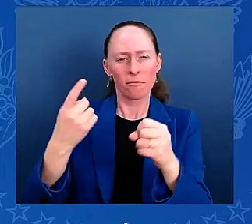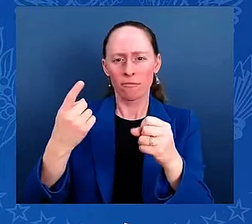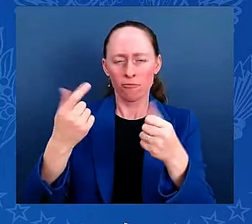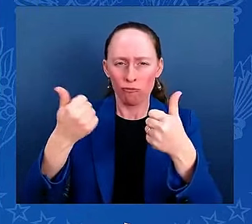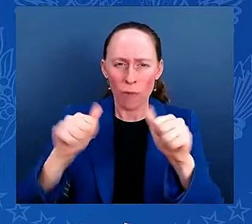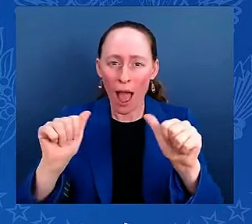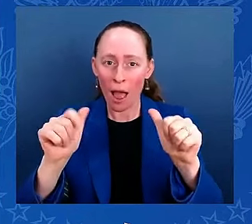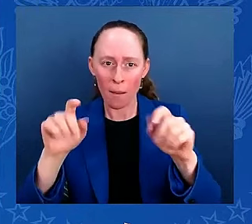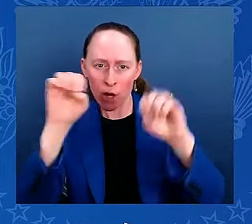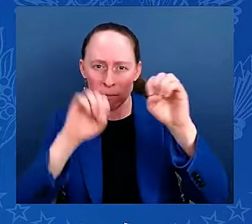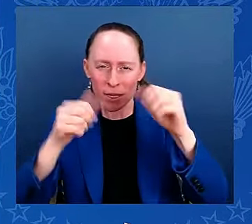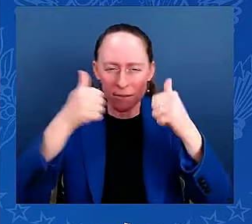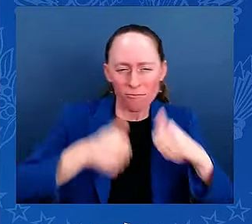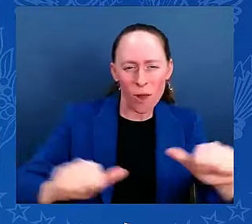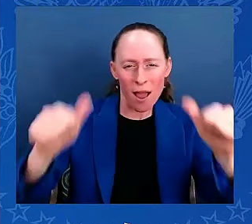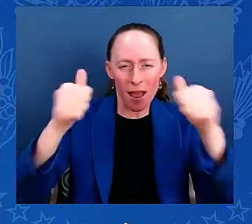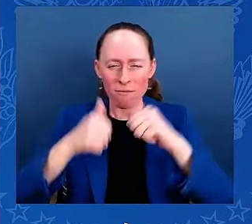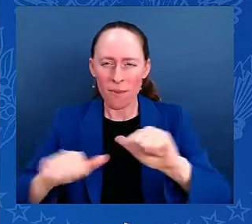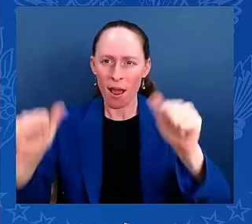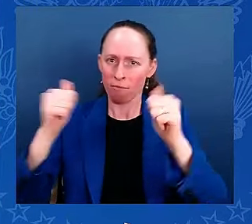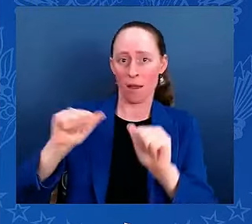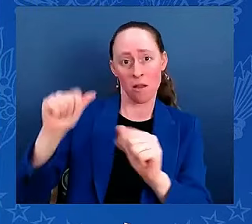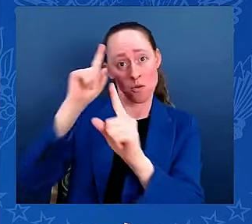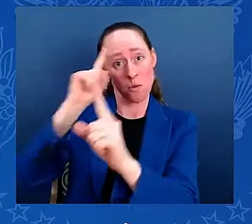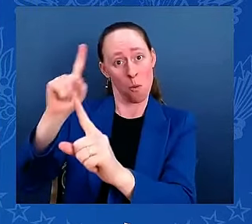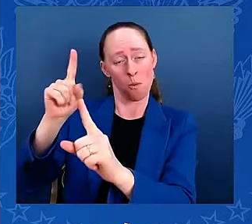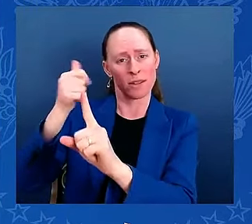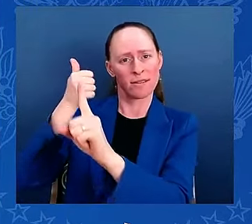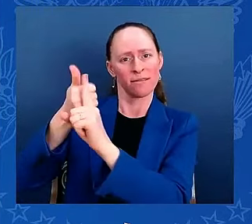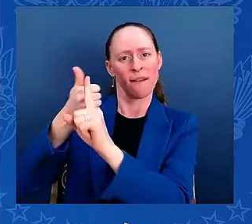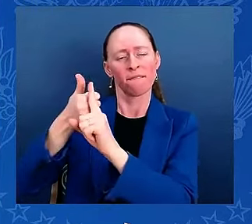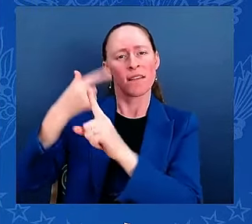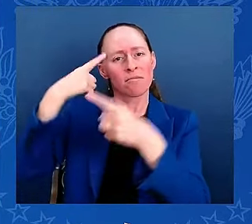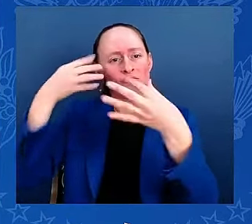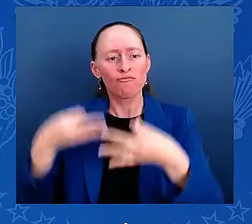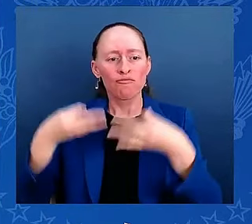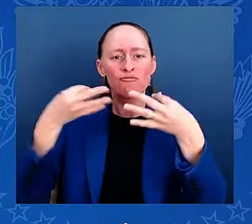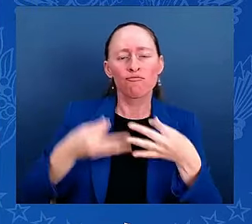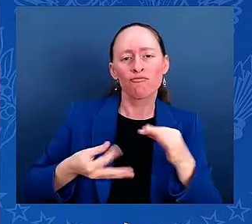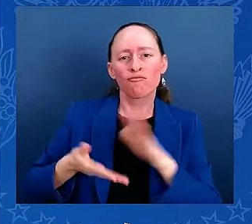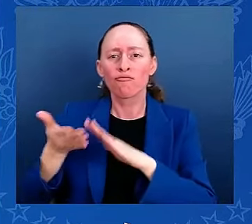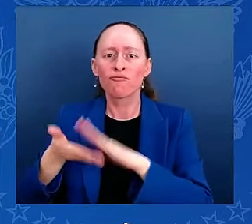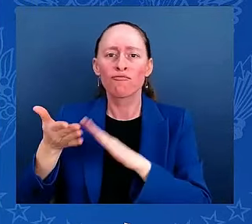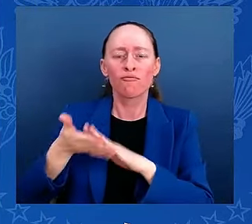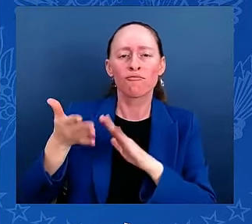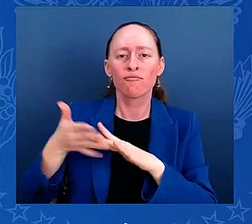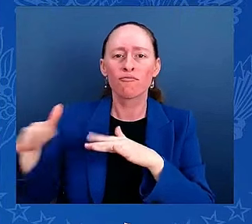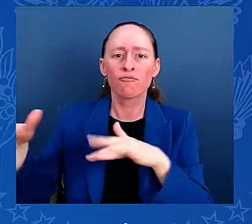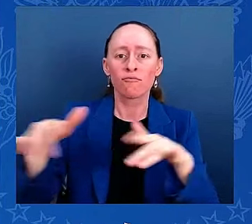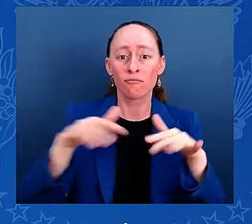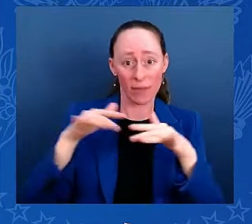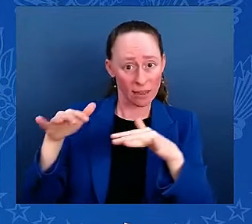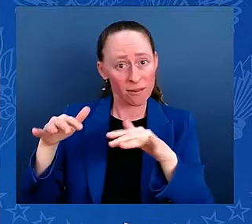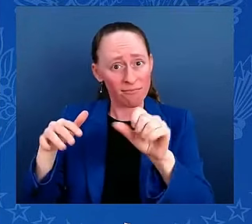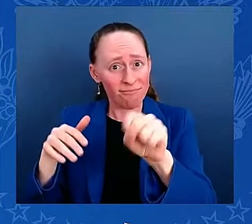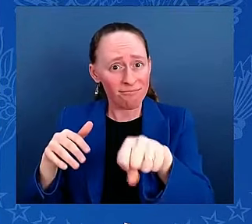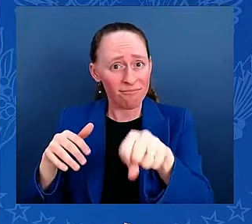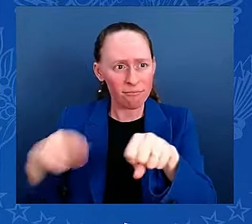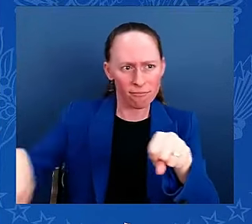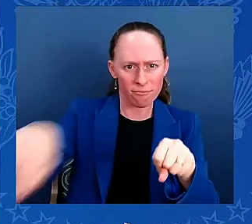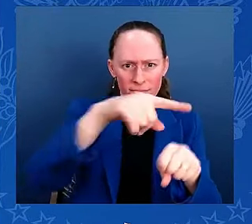not hyperbole. That's a fact. We're the people. The people vote and choose their own leaders, and they do it